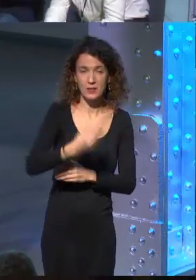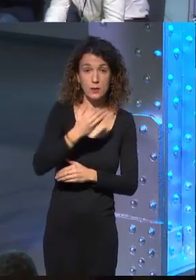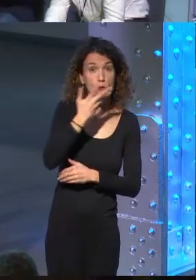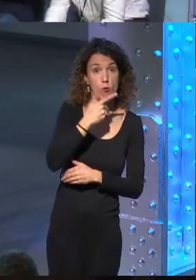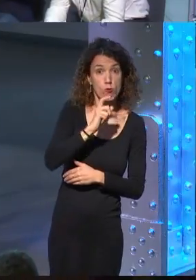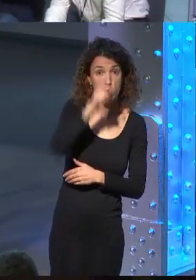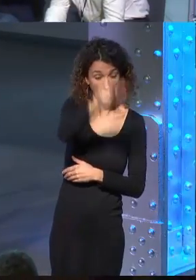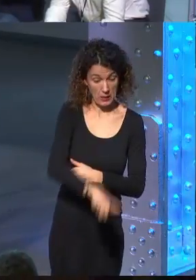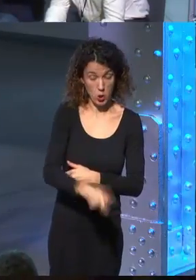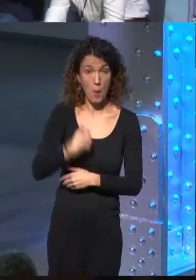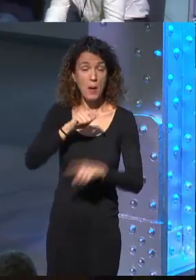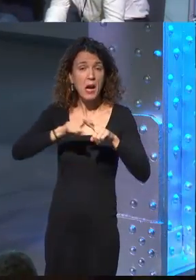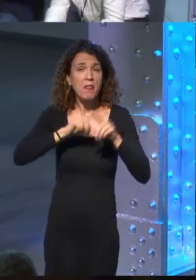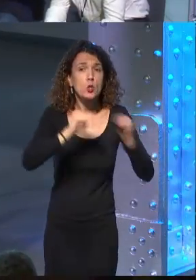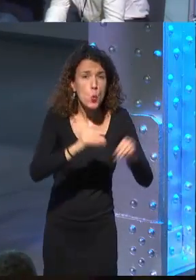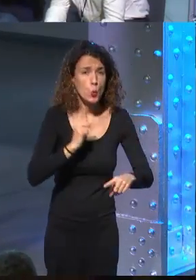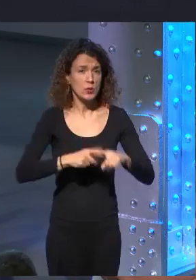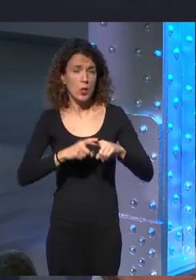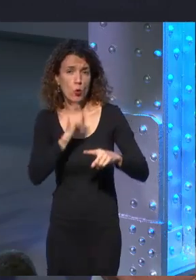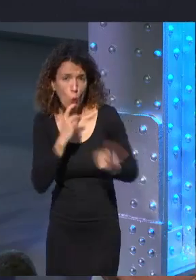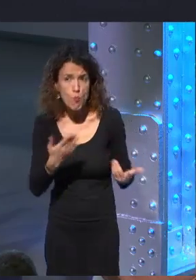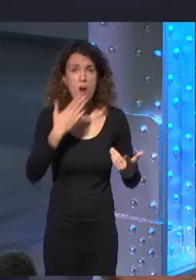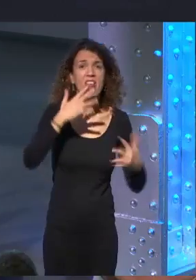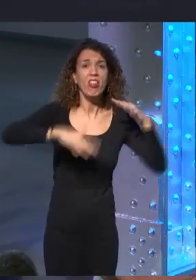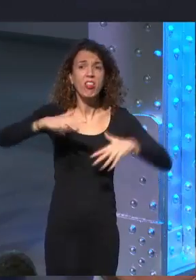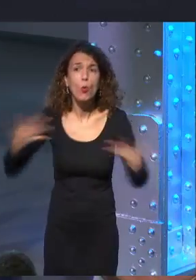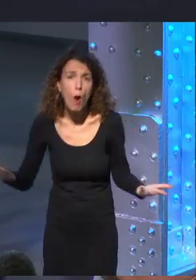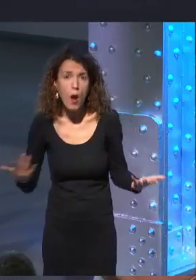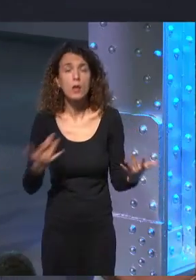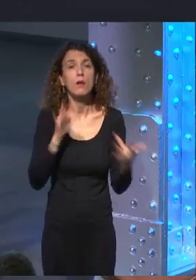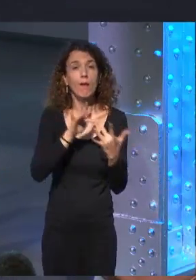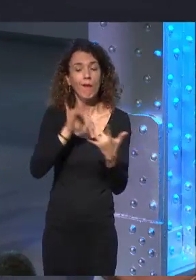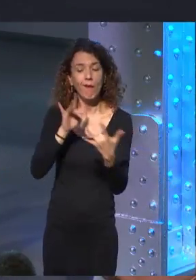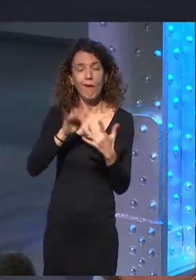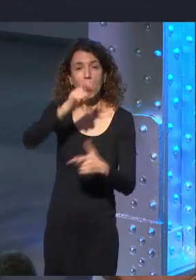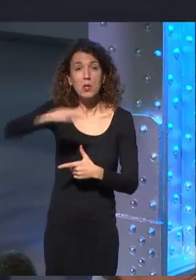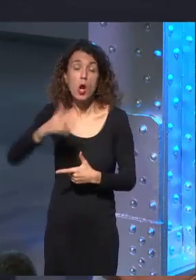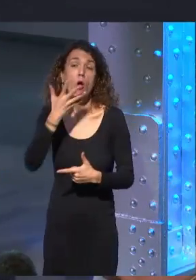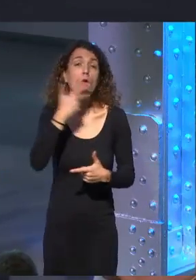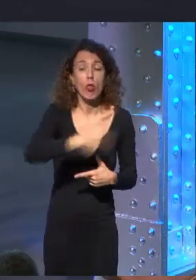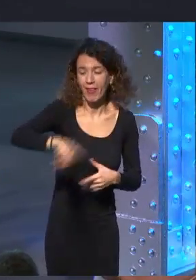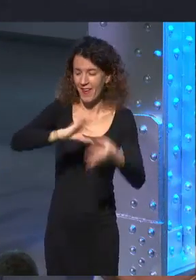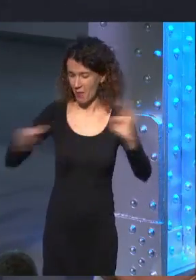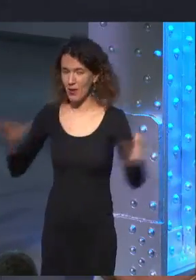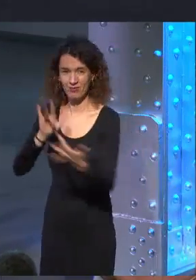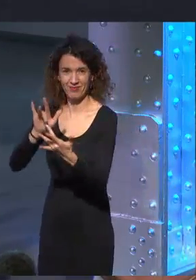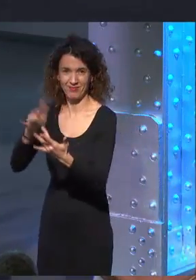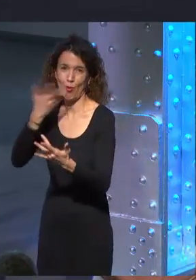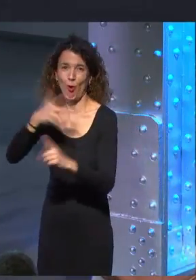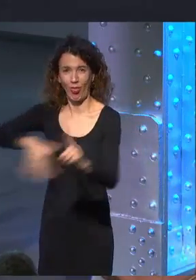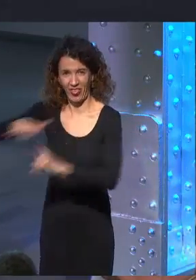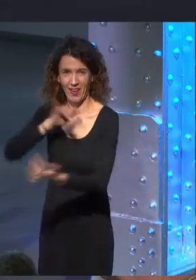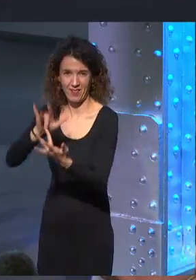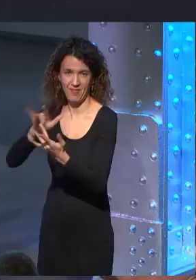with, there's another variant that it would be about not knowing the personality, the gender, the age I mean,